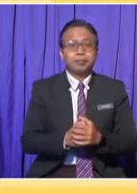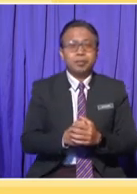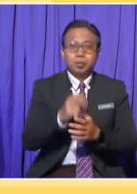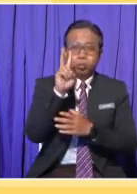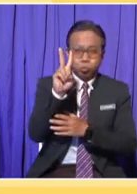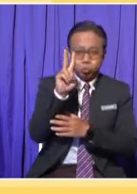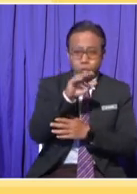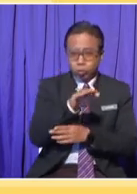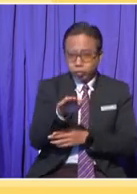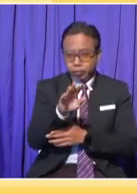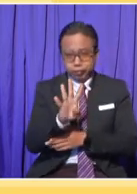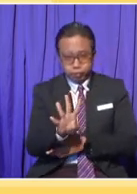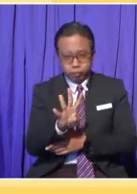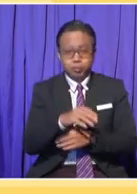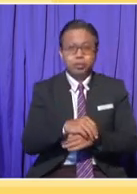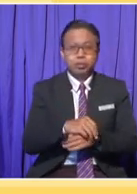2/4,